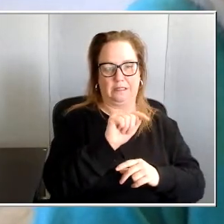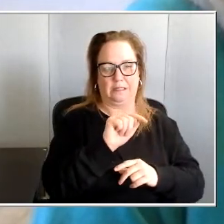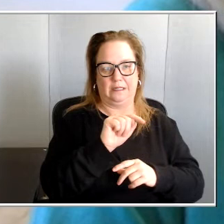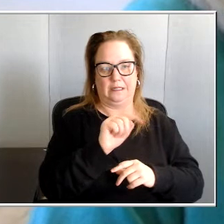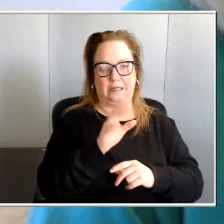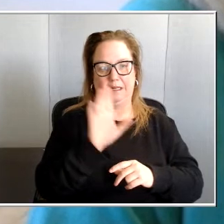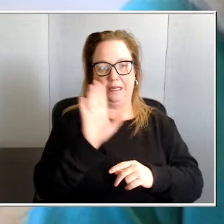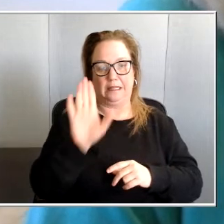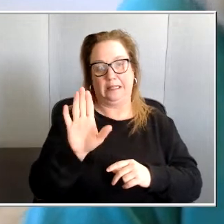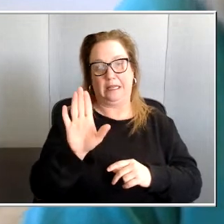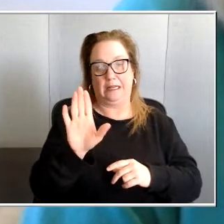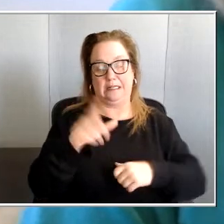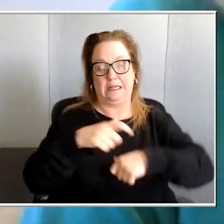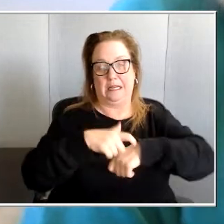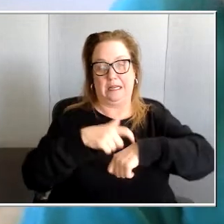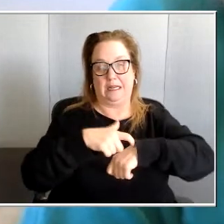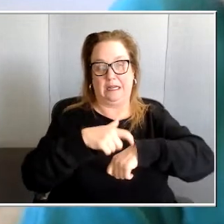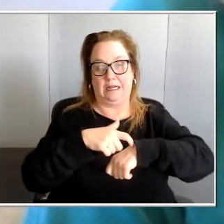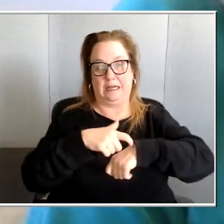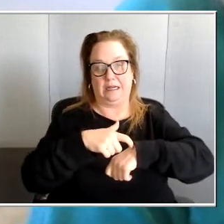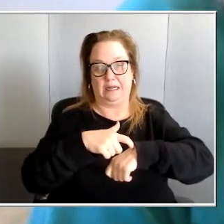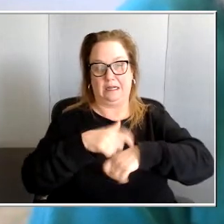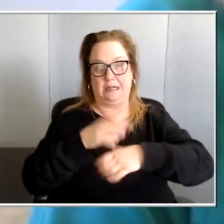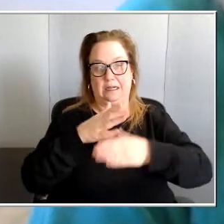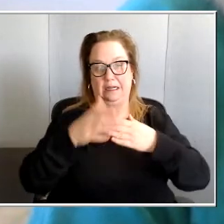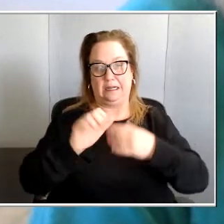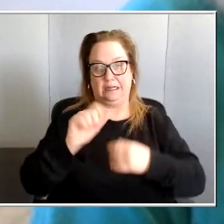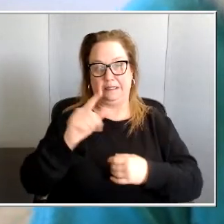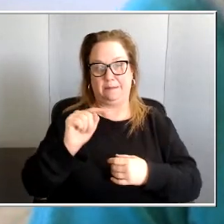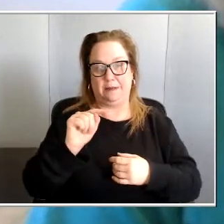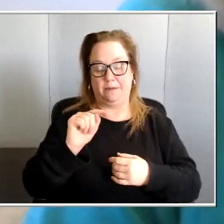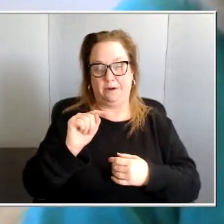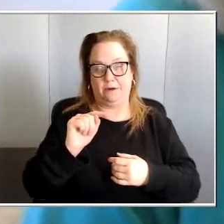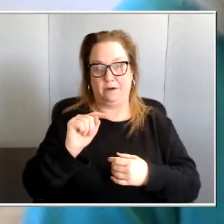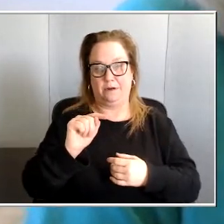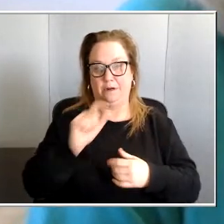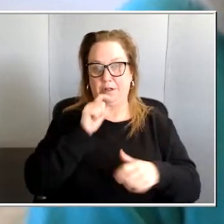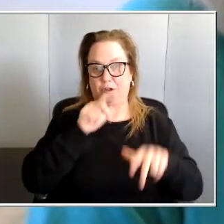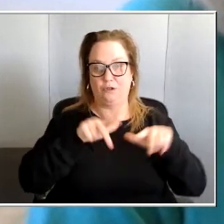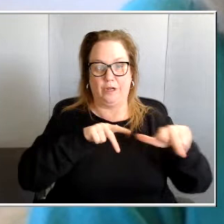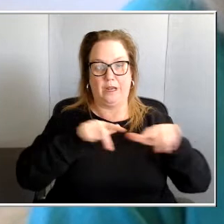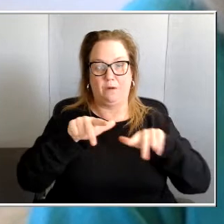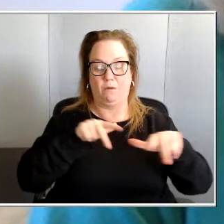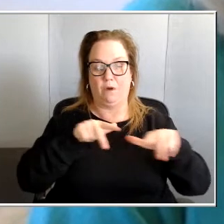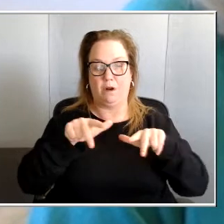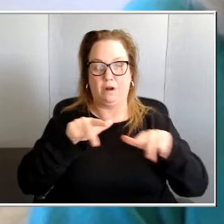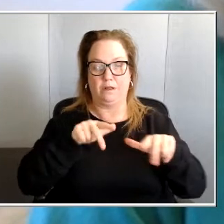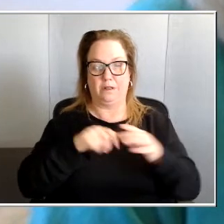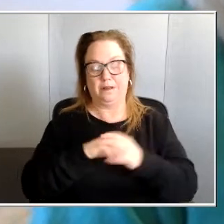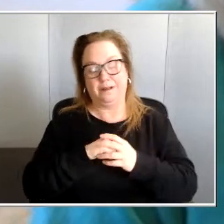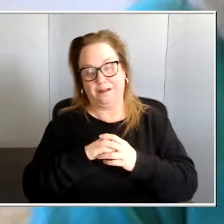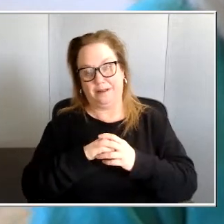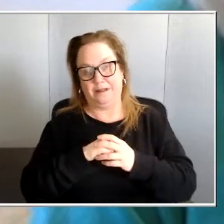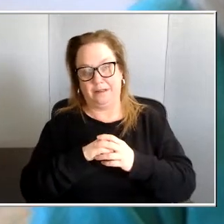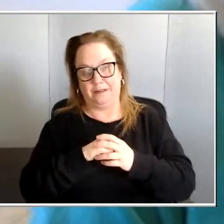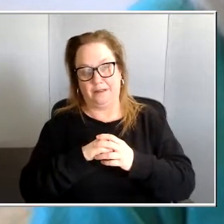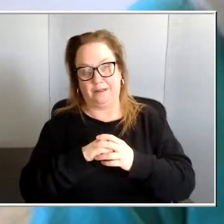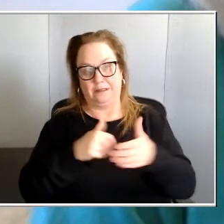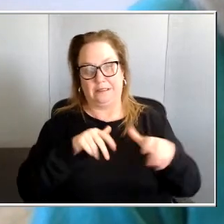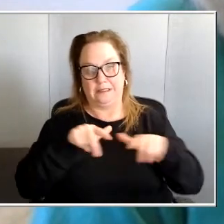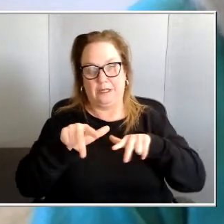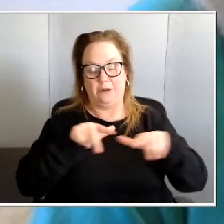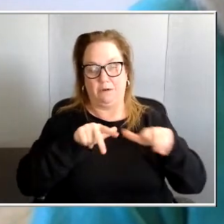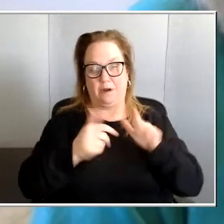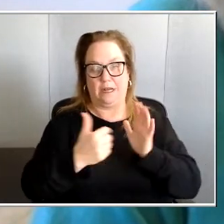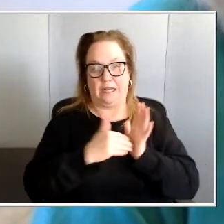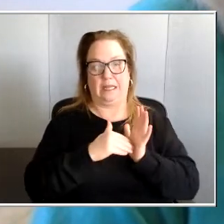think, end of September maybe. So she hadn't walked since then, and to see her walk was